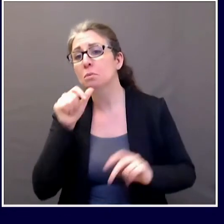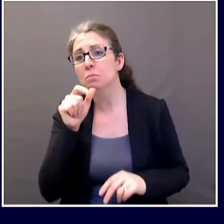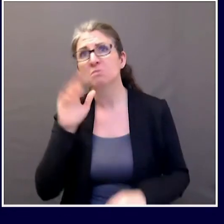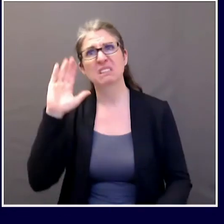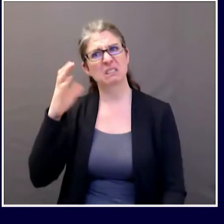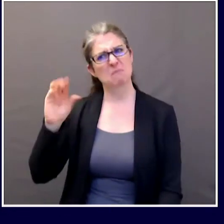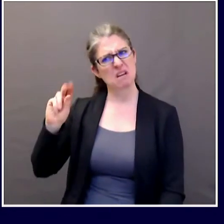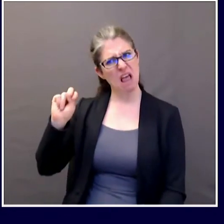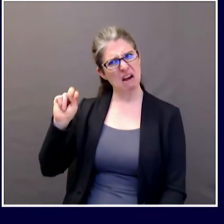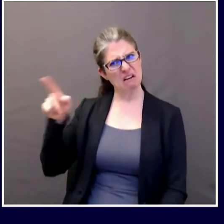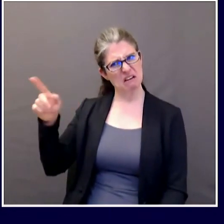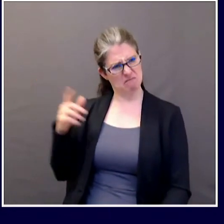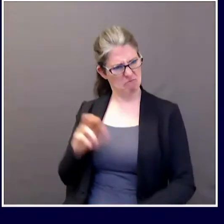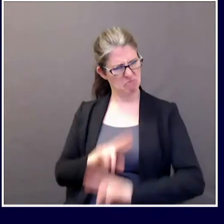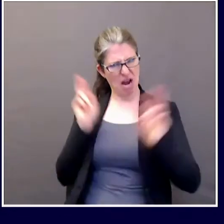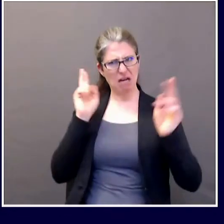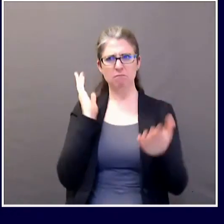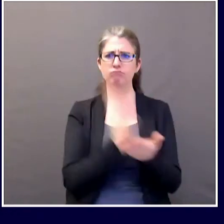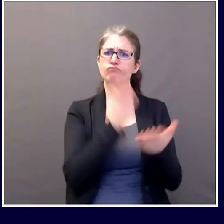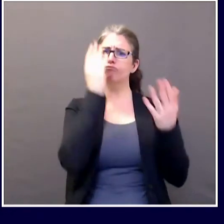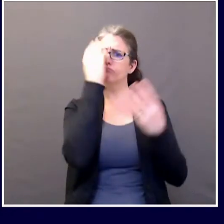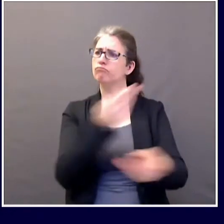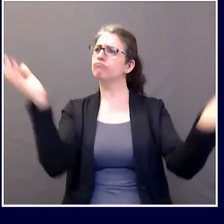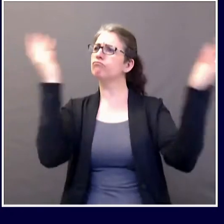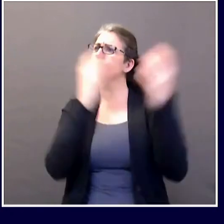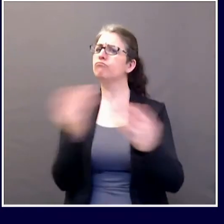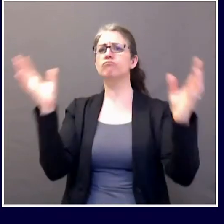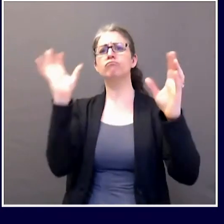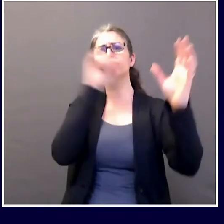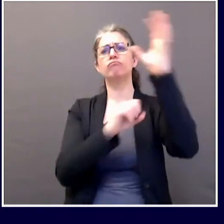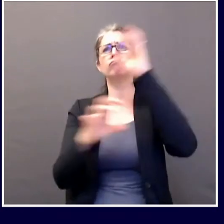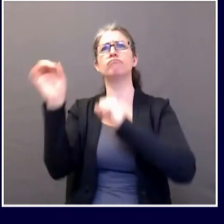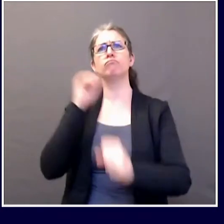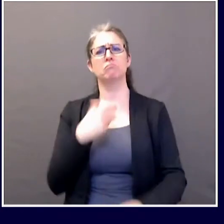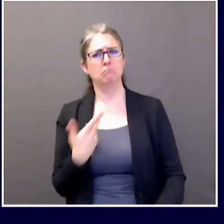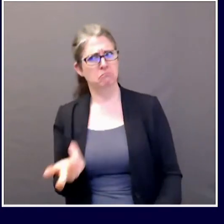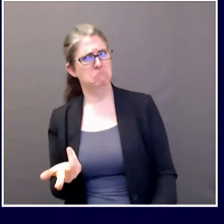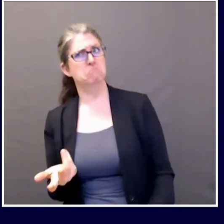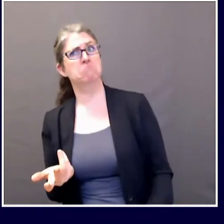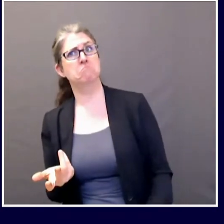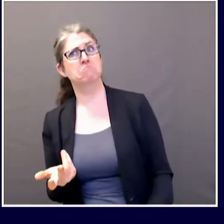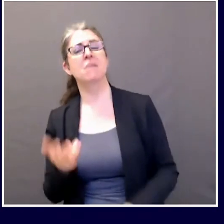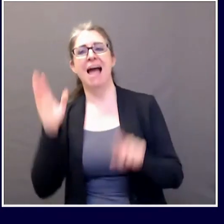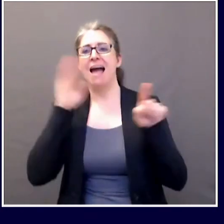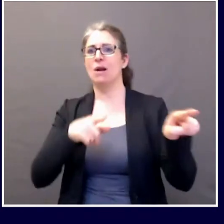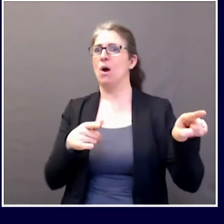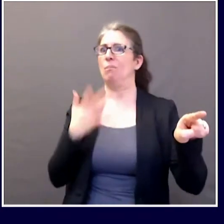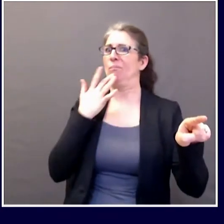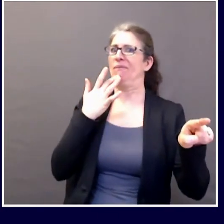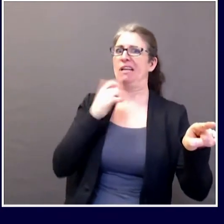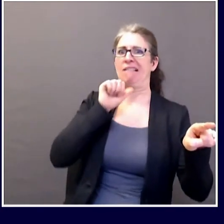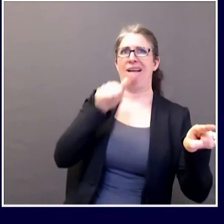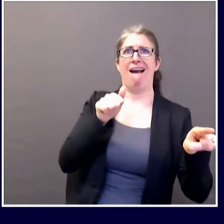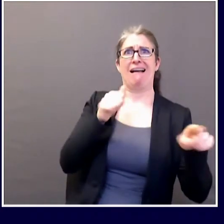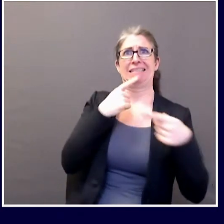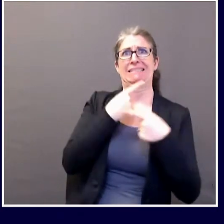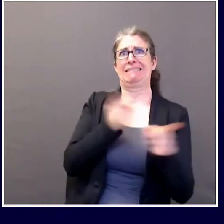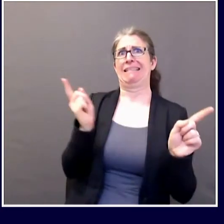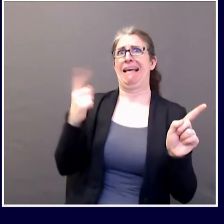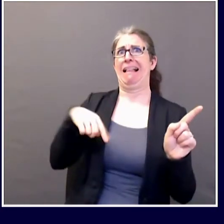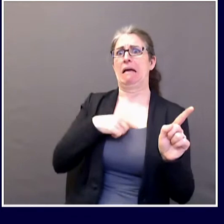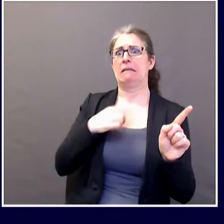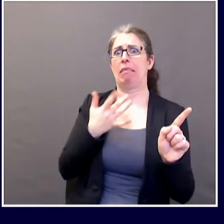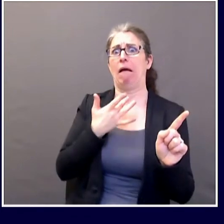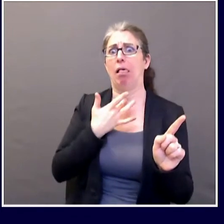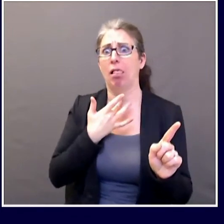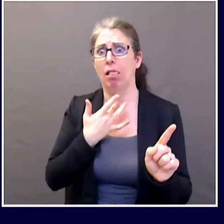that, I think you had said before that you don't want to overpromise, but at the same time, I think people just kind of